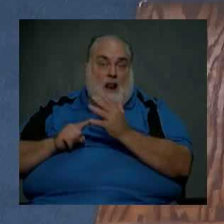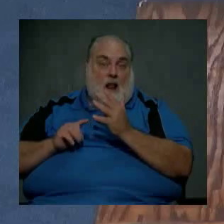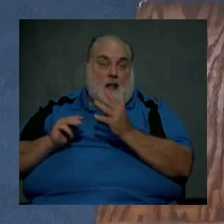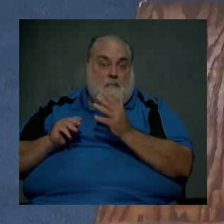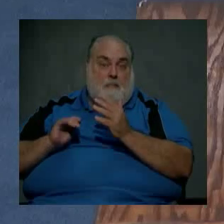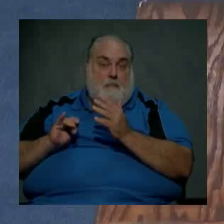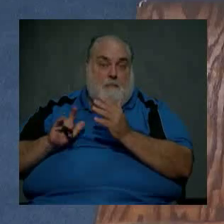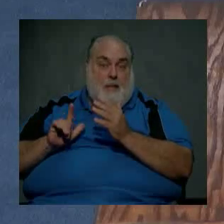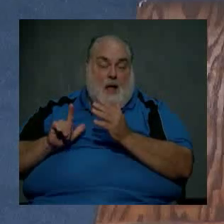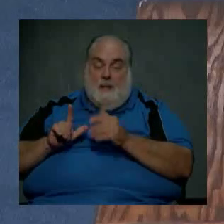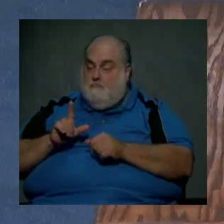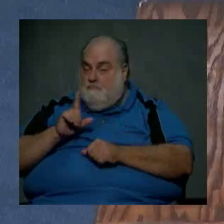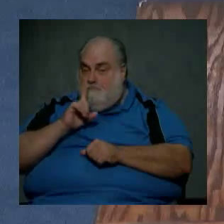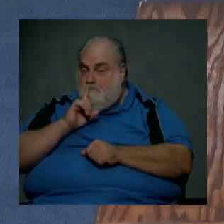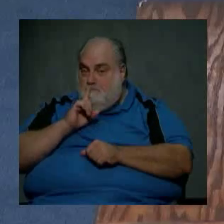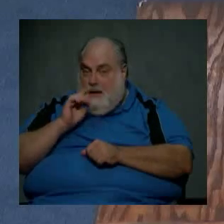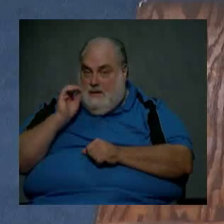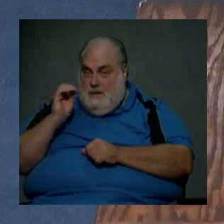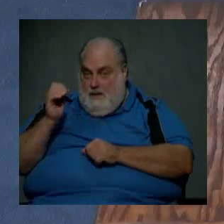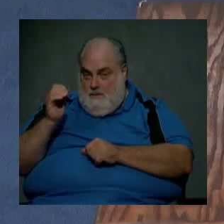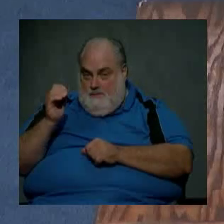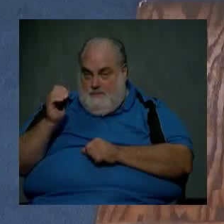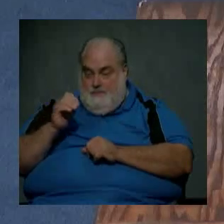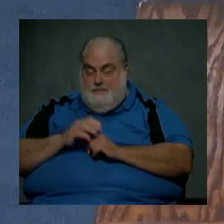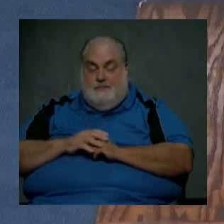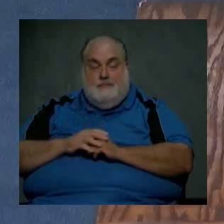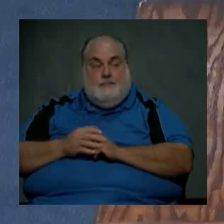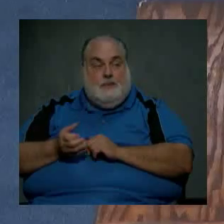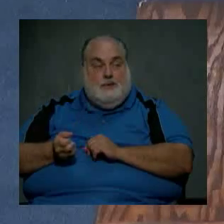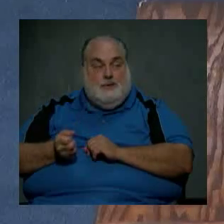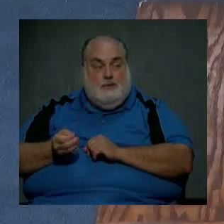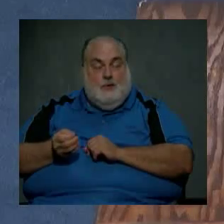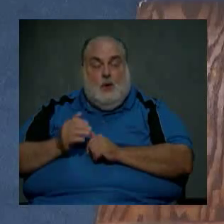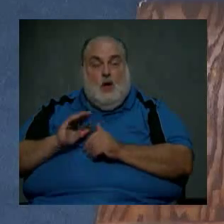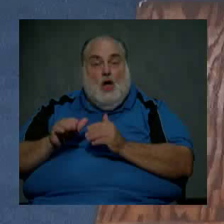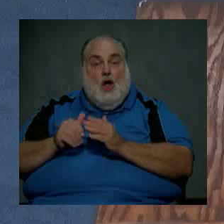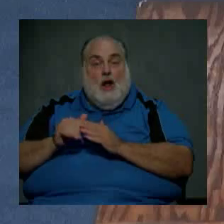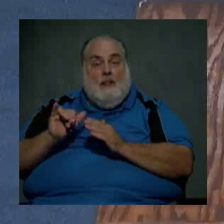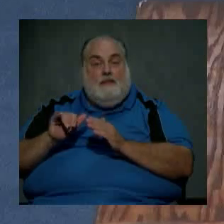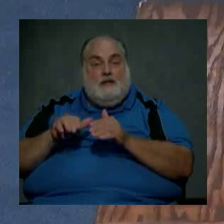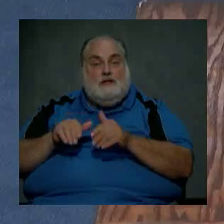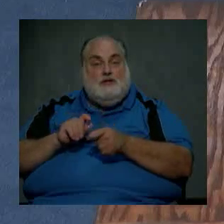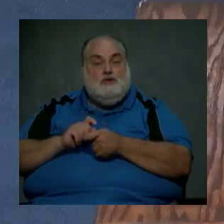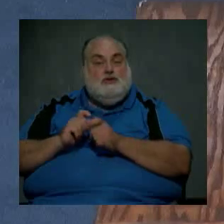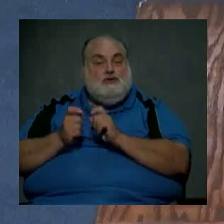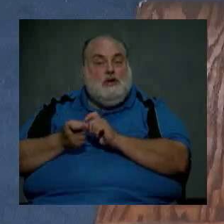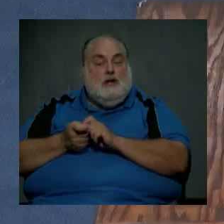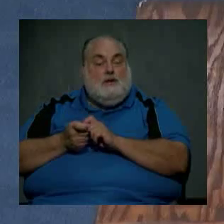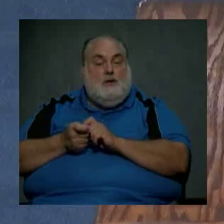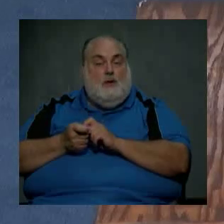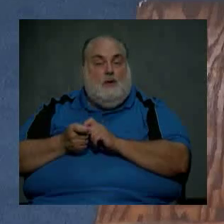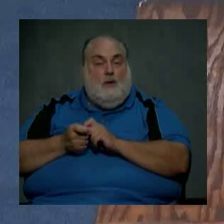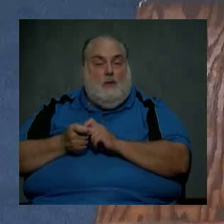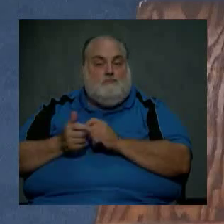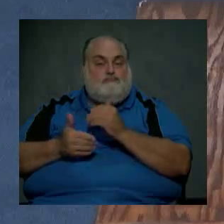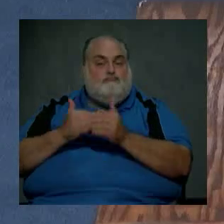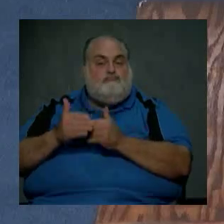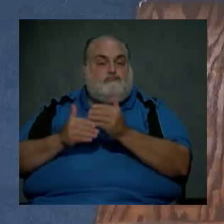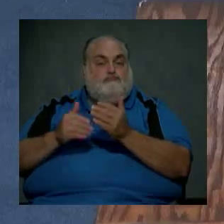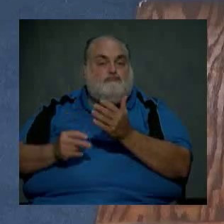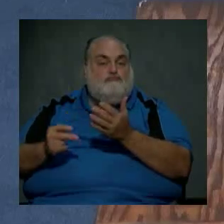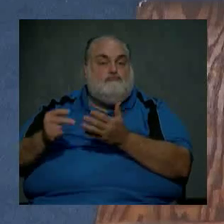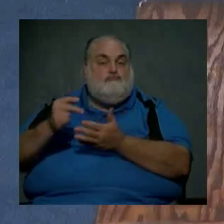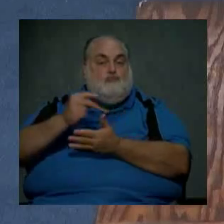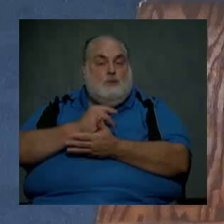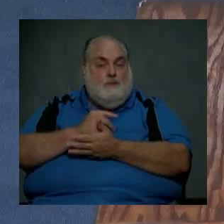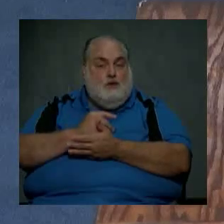to any of the changes that are proposed. So all of these changes went through the Design Review Committee with